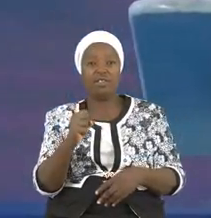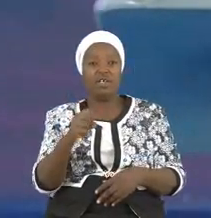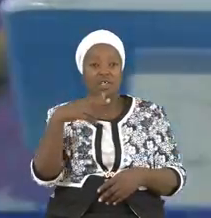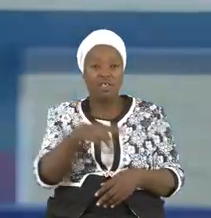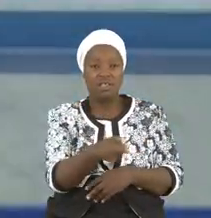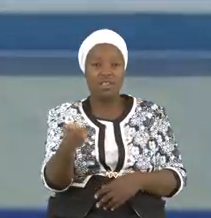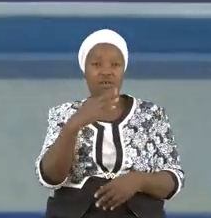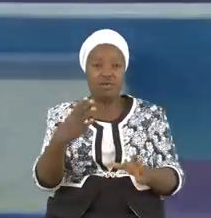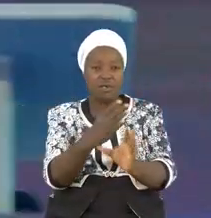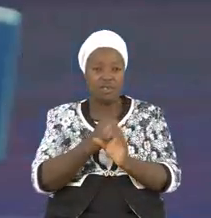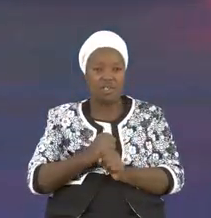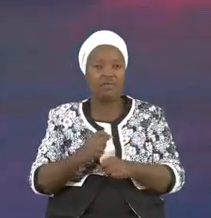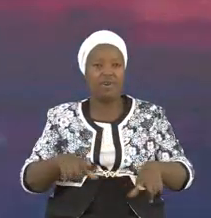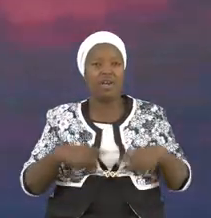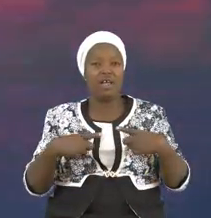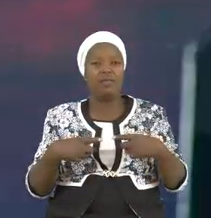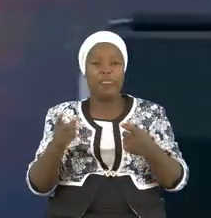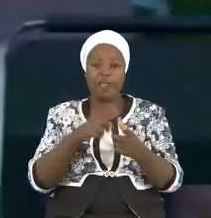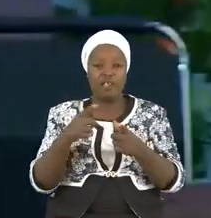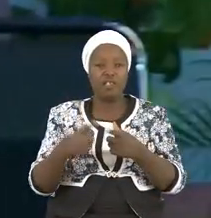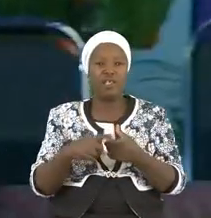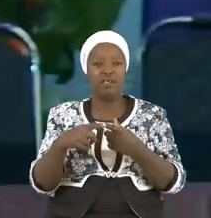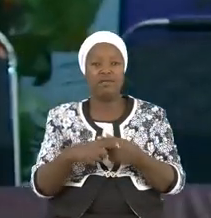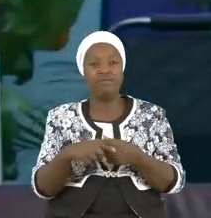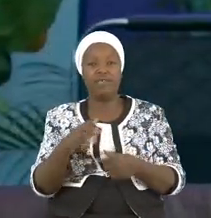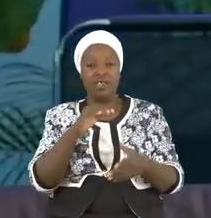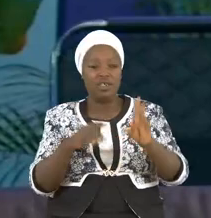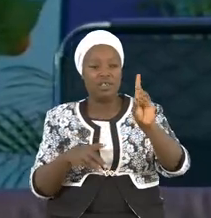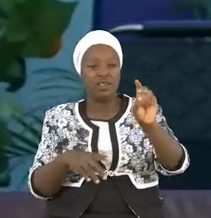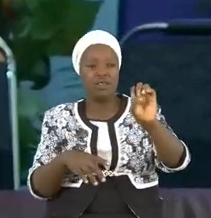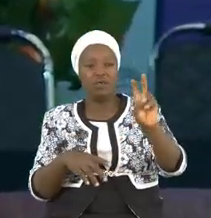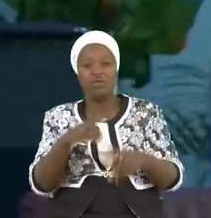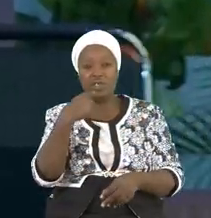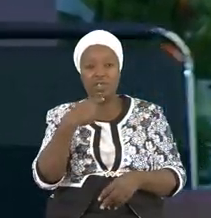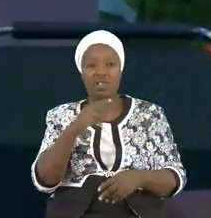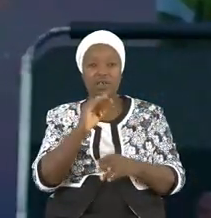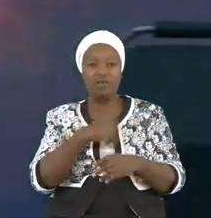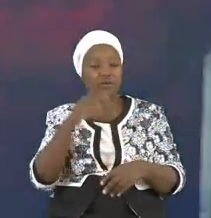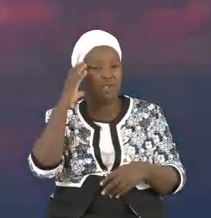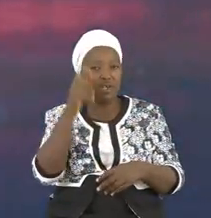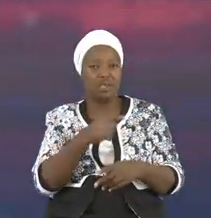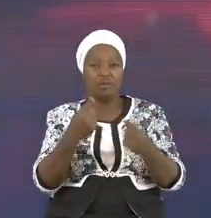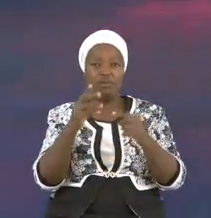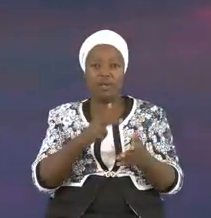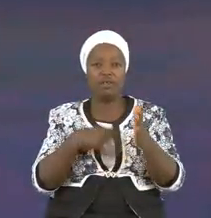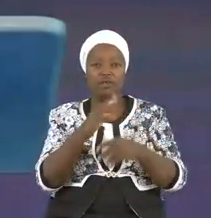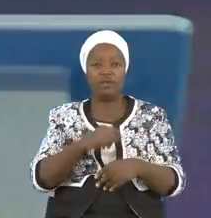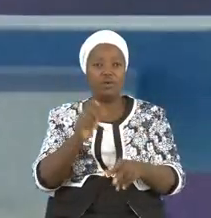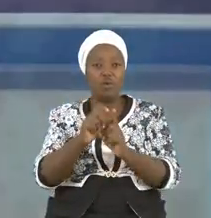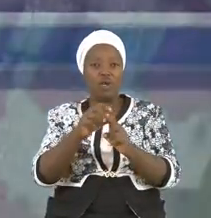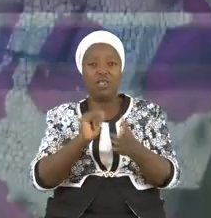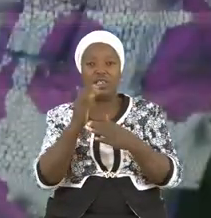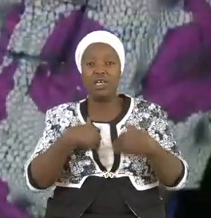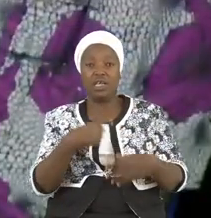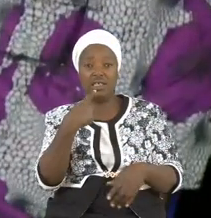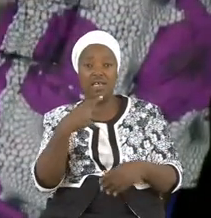life. Deuteronomy says, if you hear hearken to the word that he has said, and that you